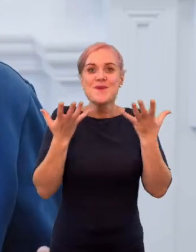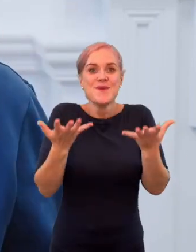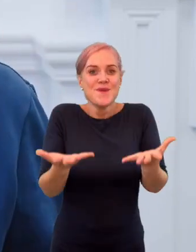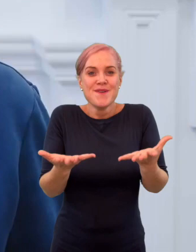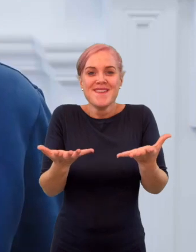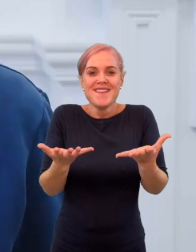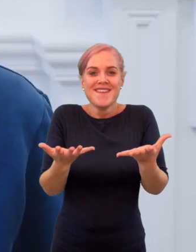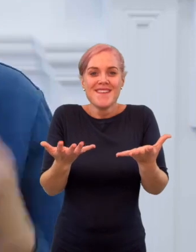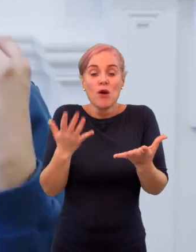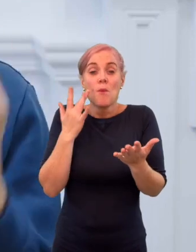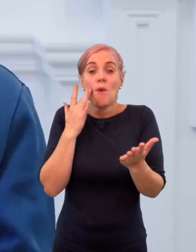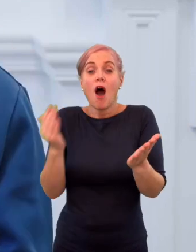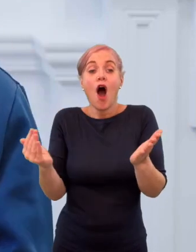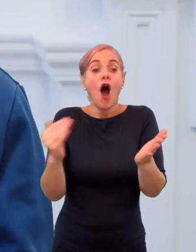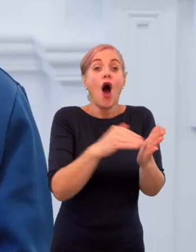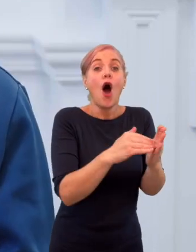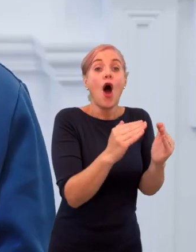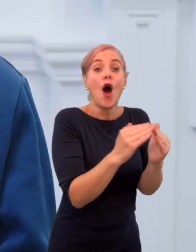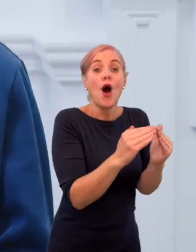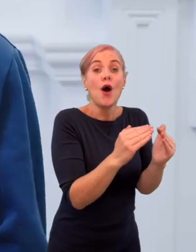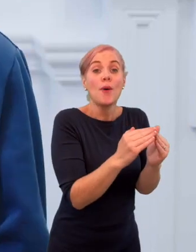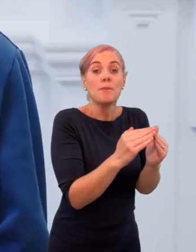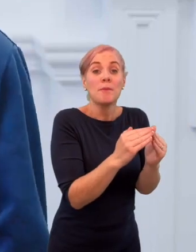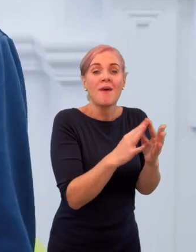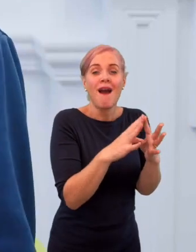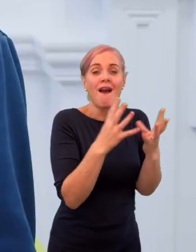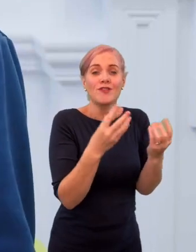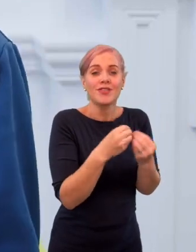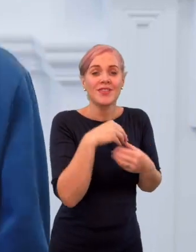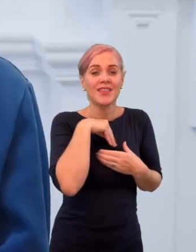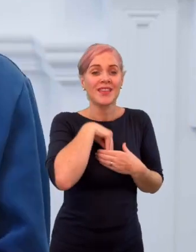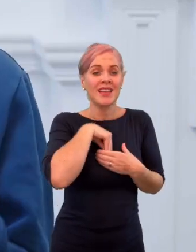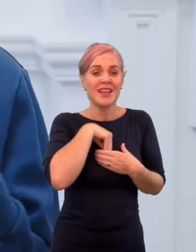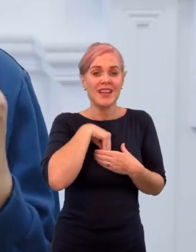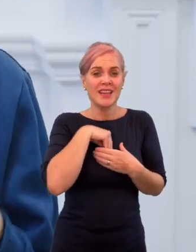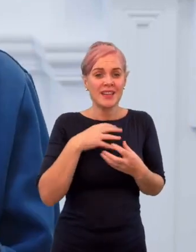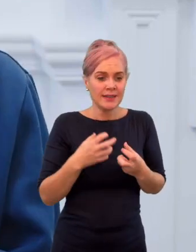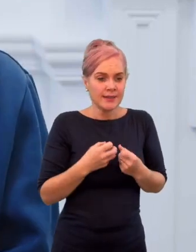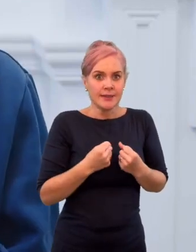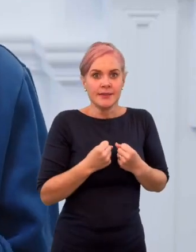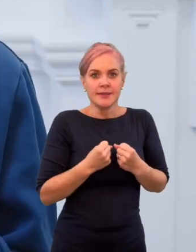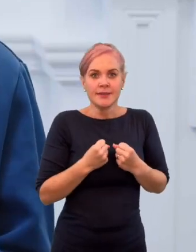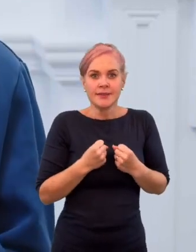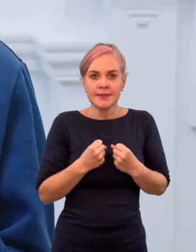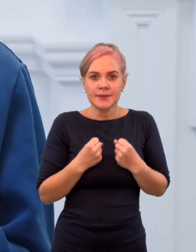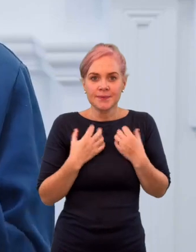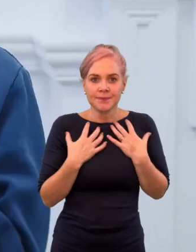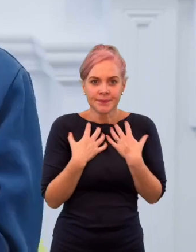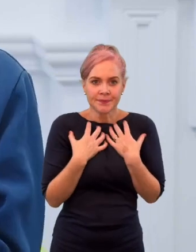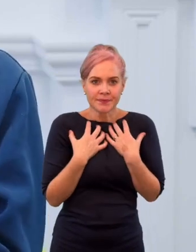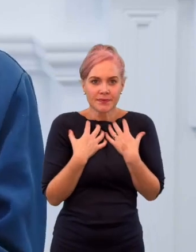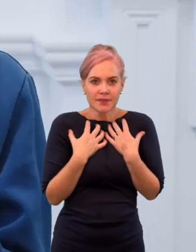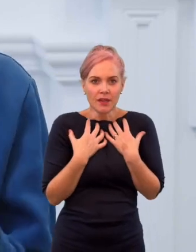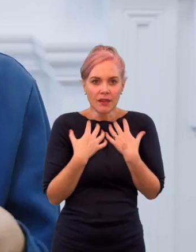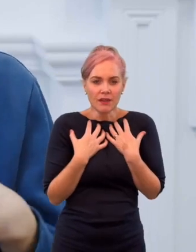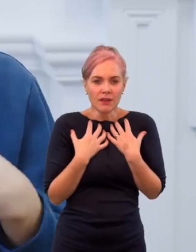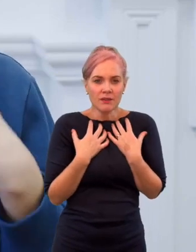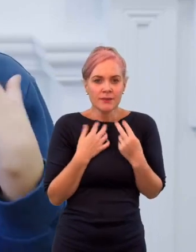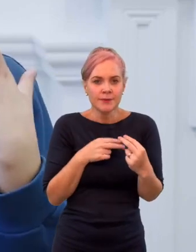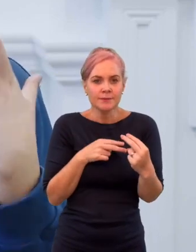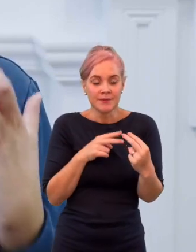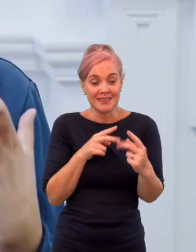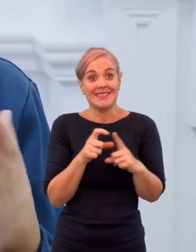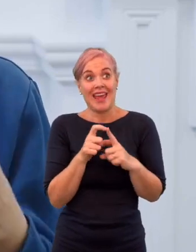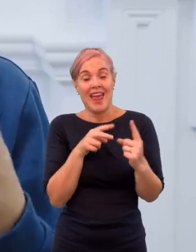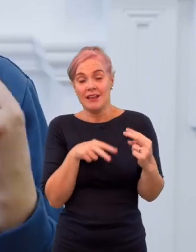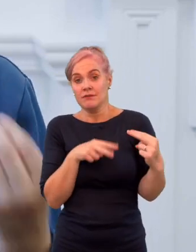and outwards. And then as soon as she hits home, it's like everything's in, and her fists are a lot more together, and like